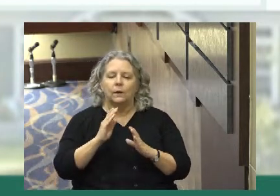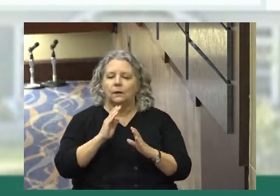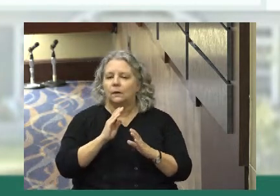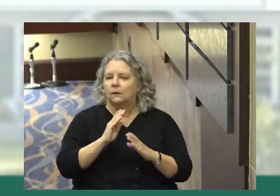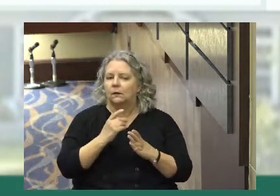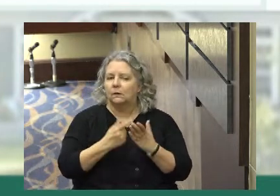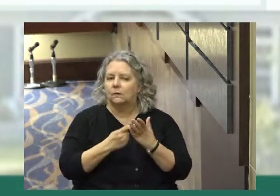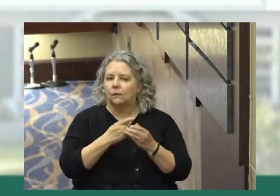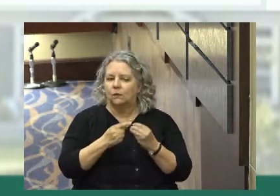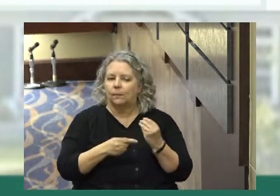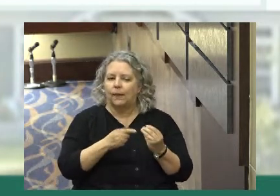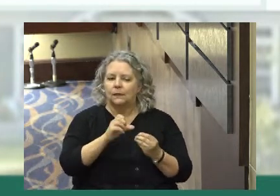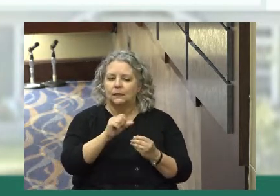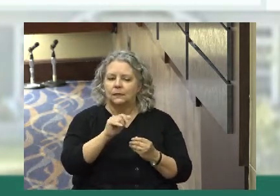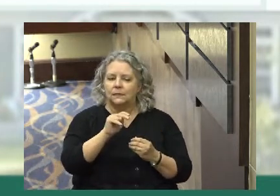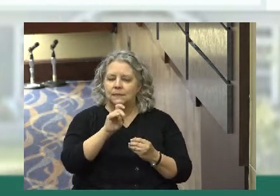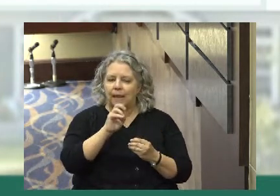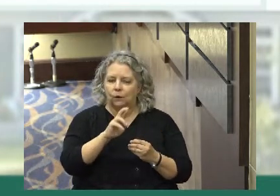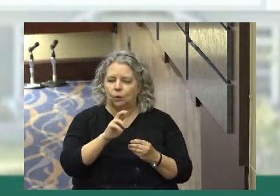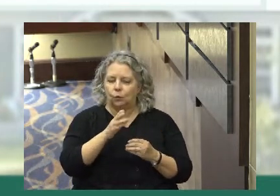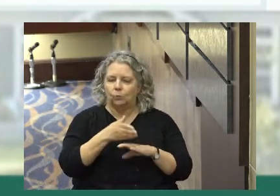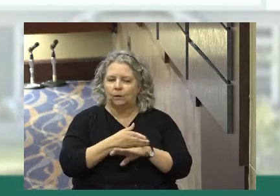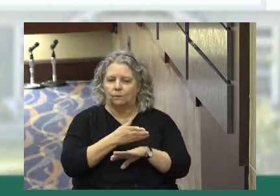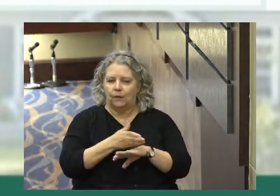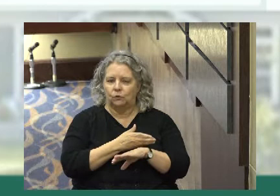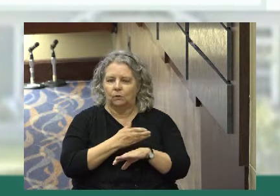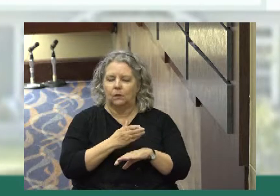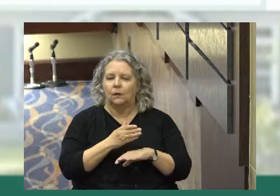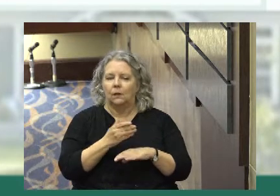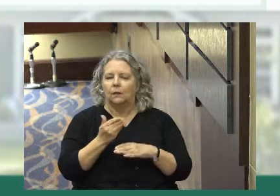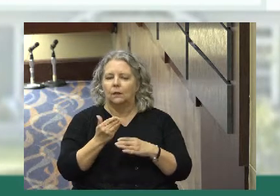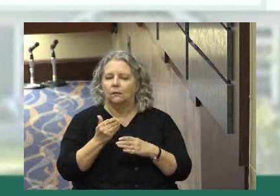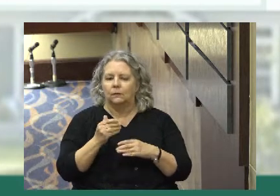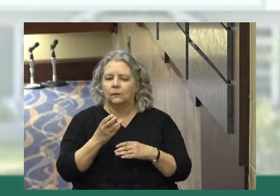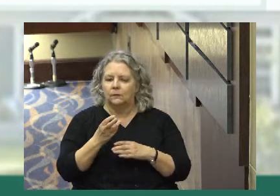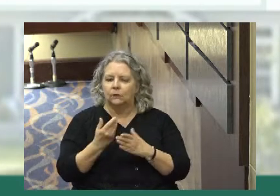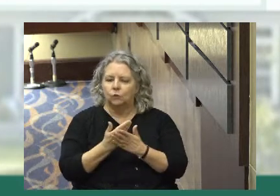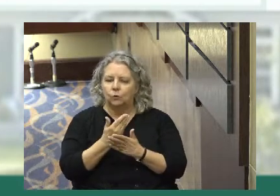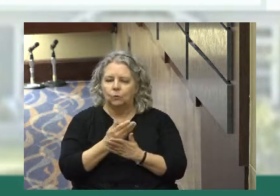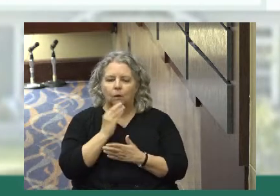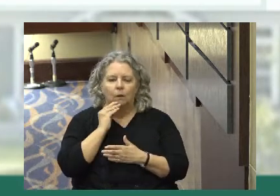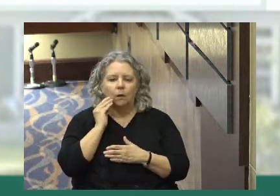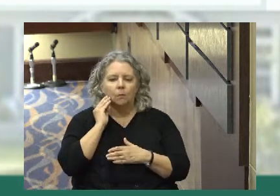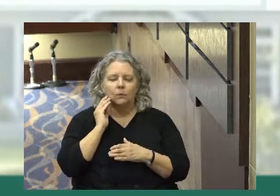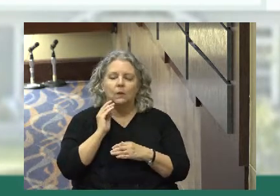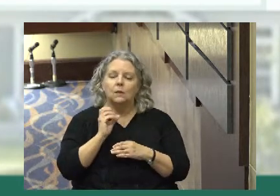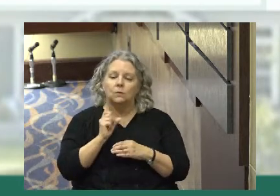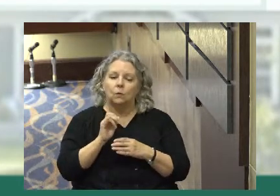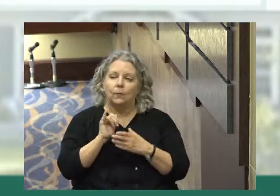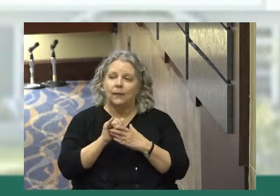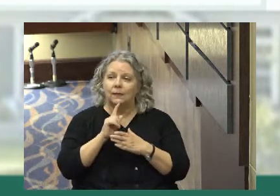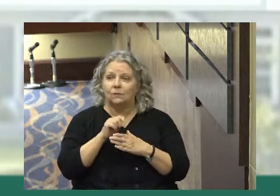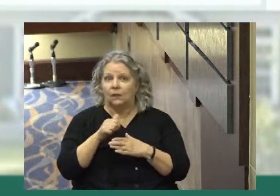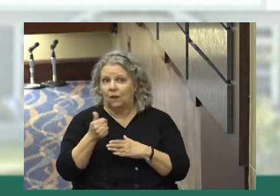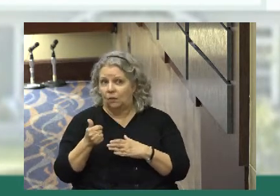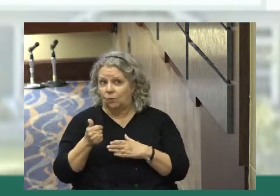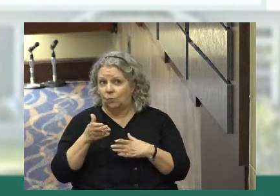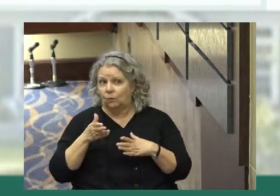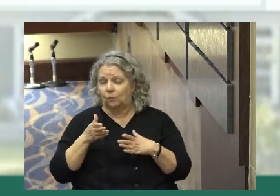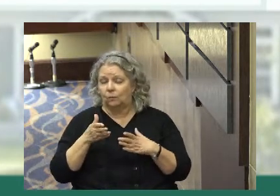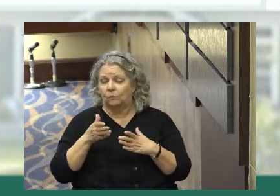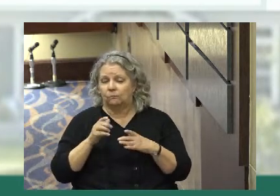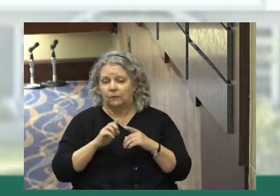Waco, 26 homes in a 1-city block because it compared to a typical 13 homes. So it's another strategy that's related to